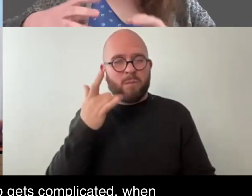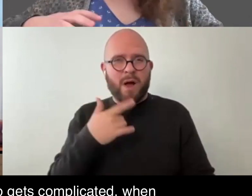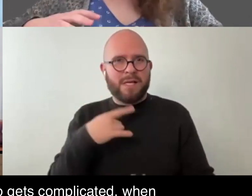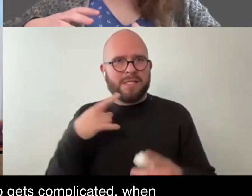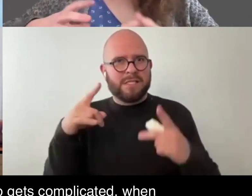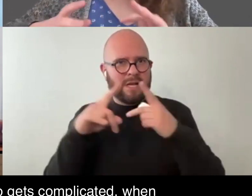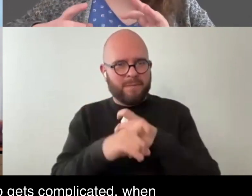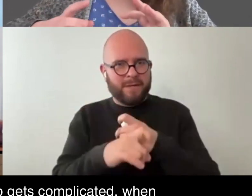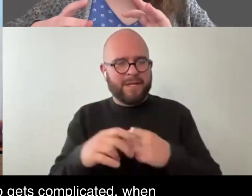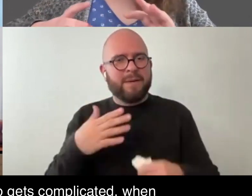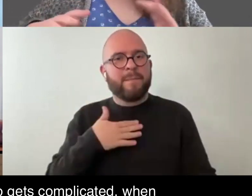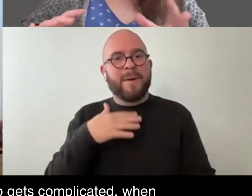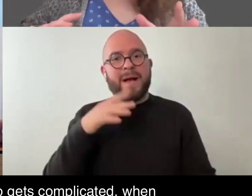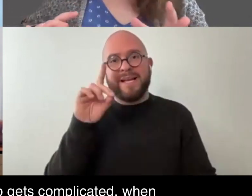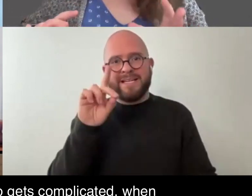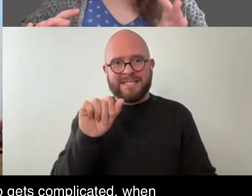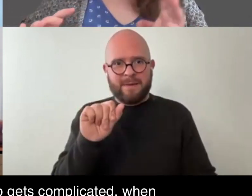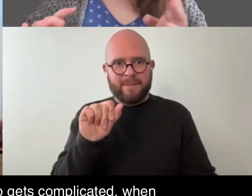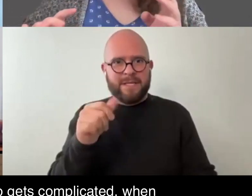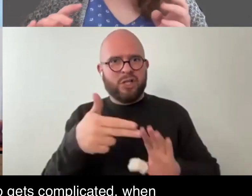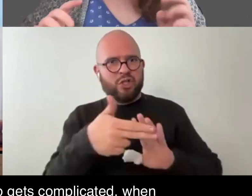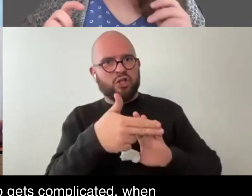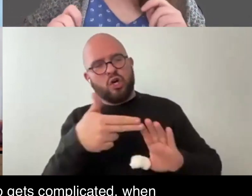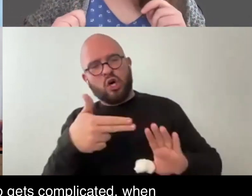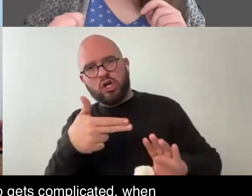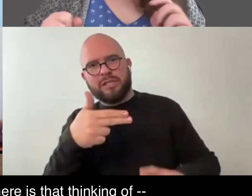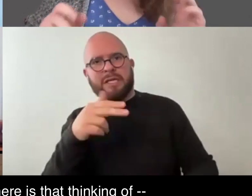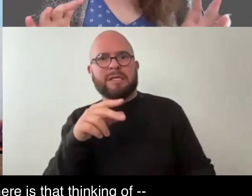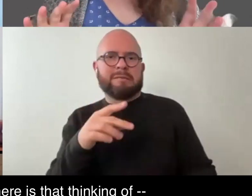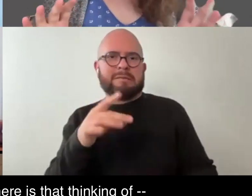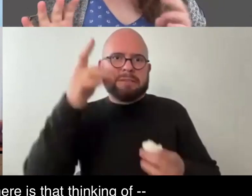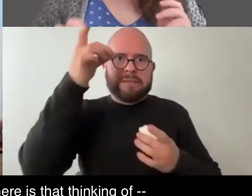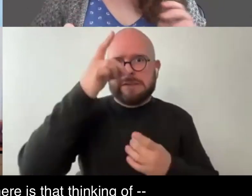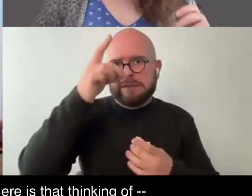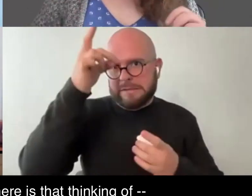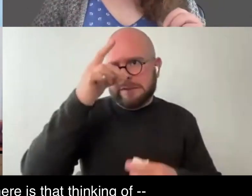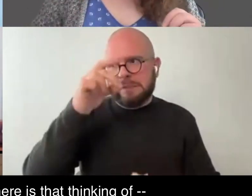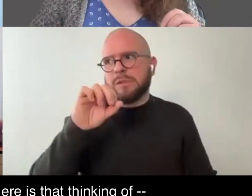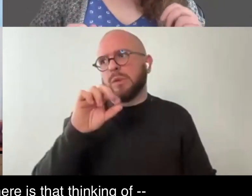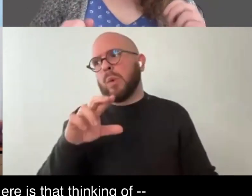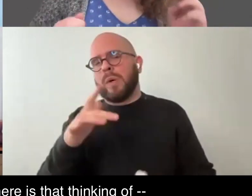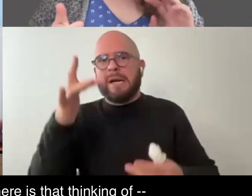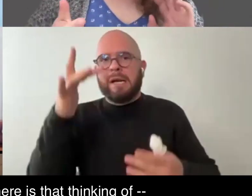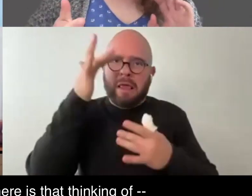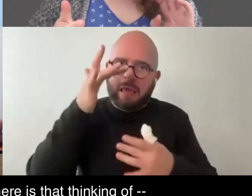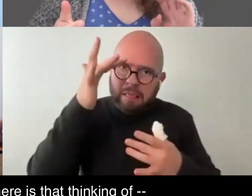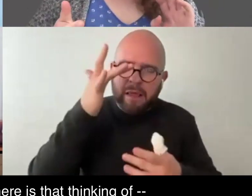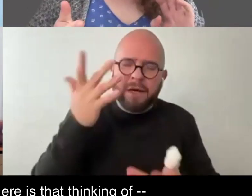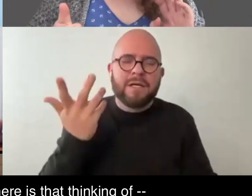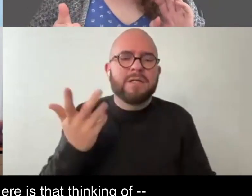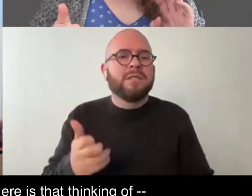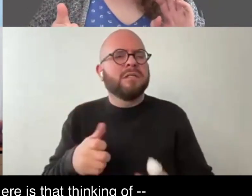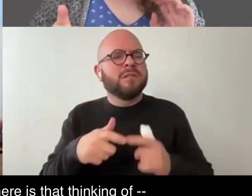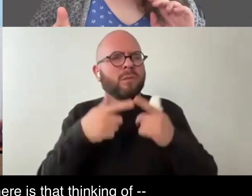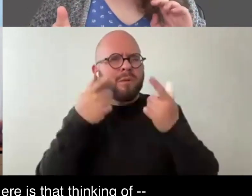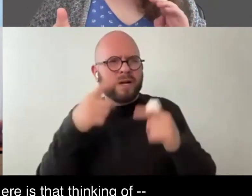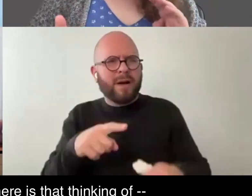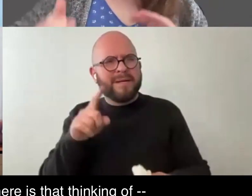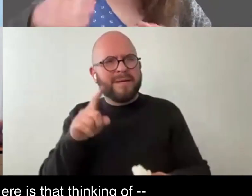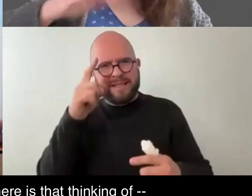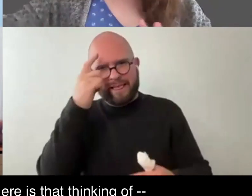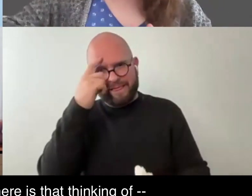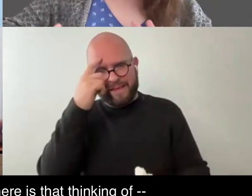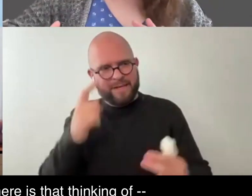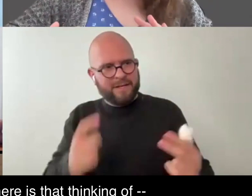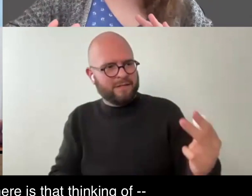my disability is called like a disease or an illness. And so there is that thinking of, you know, I